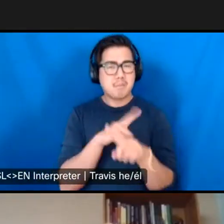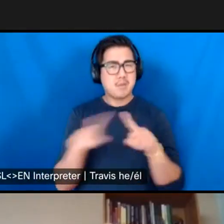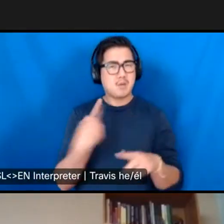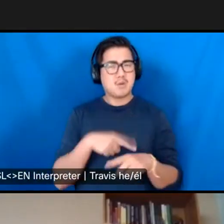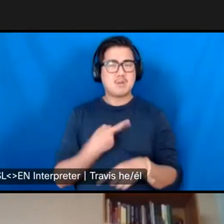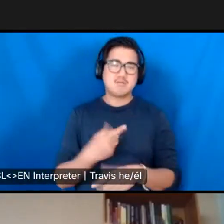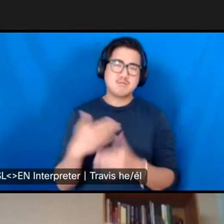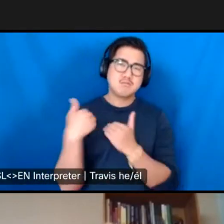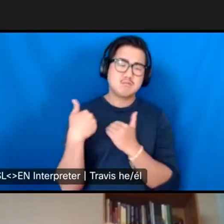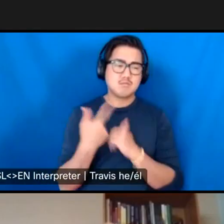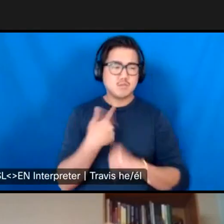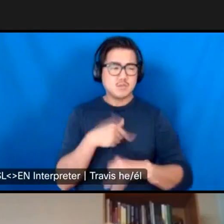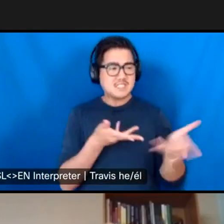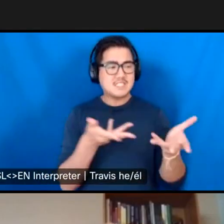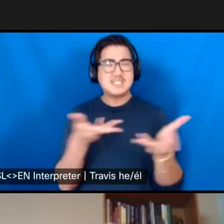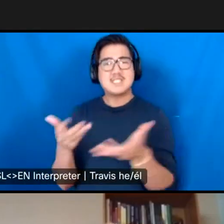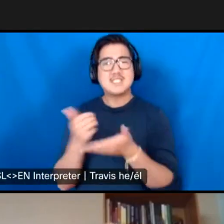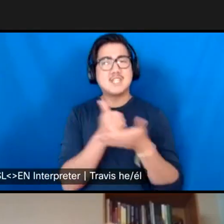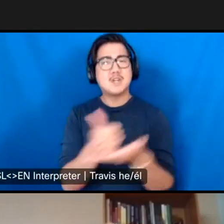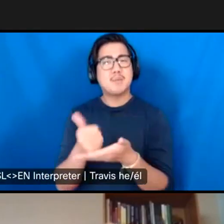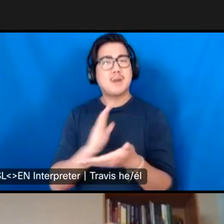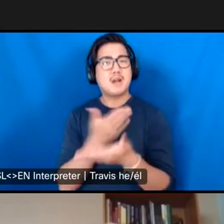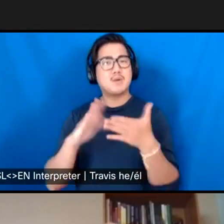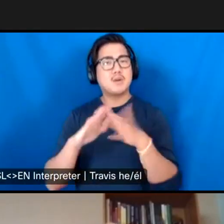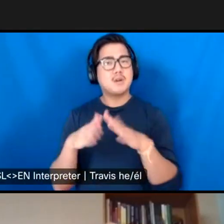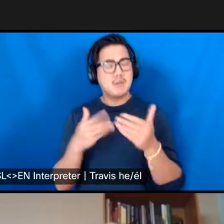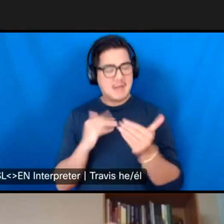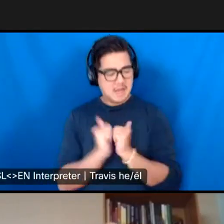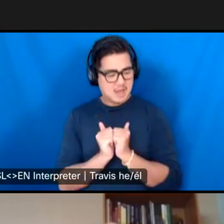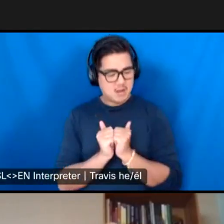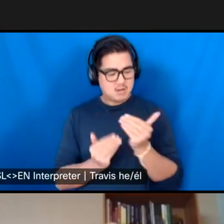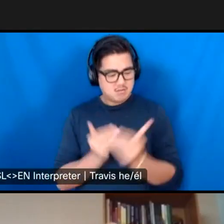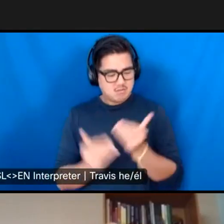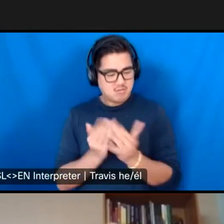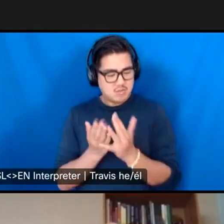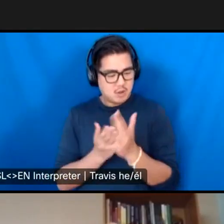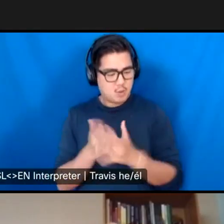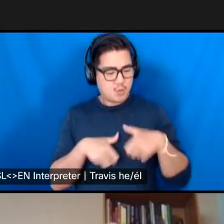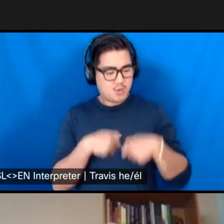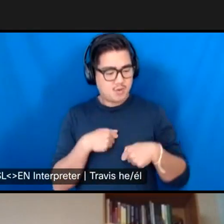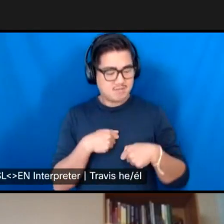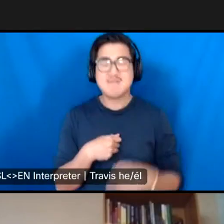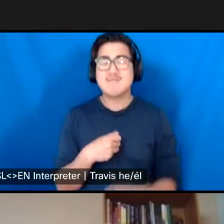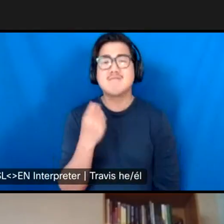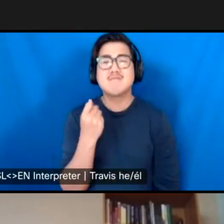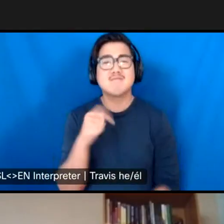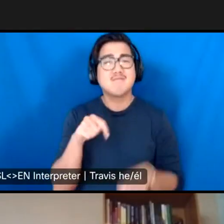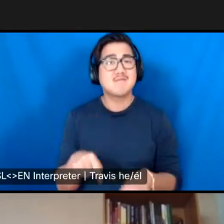overcome grief." Again, one of our pillars at Soul Work Cafe